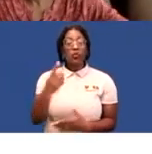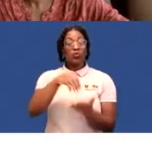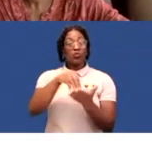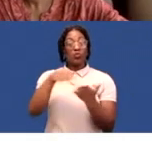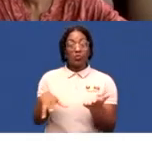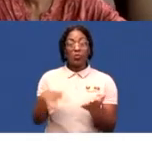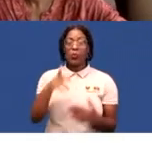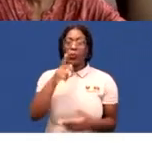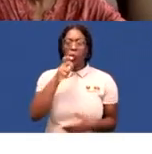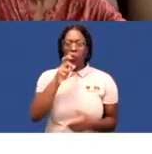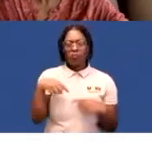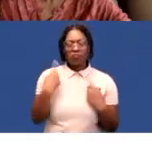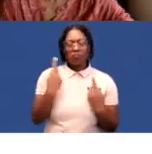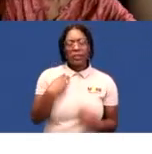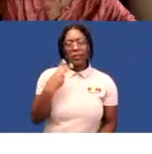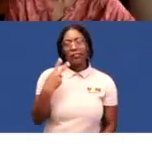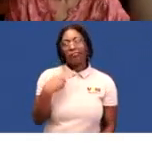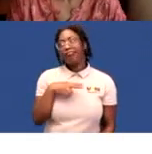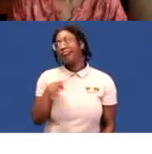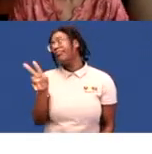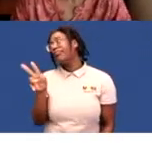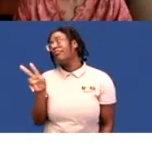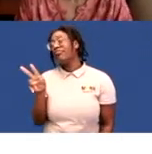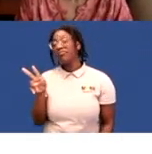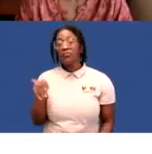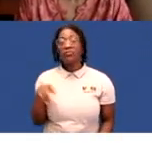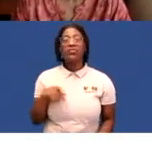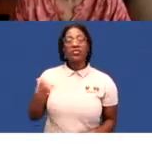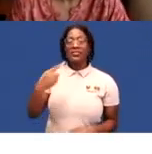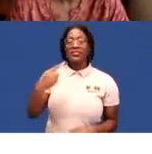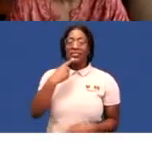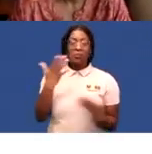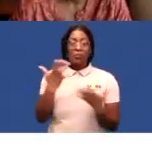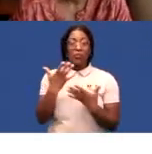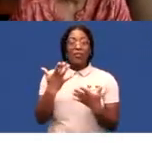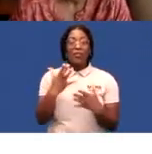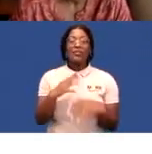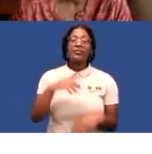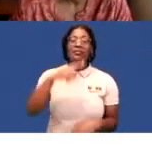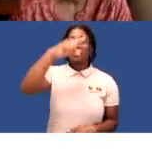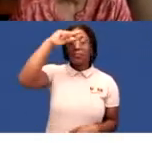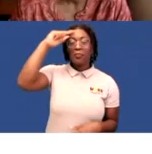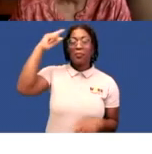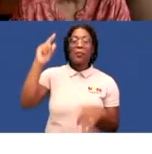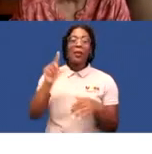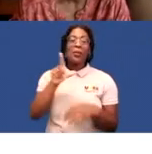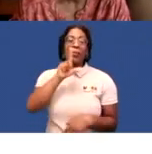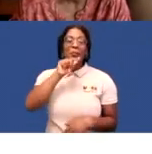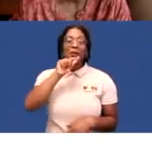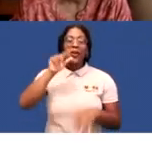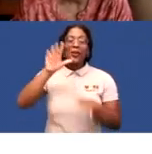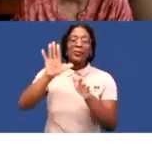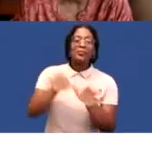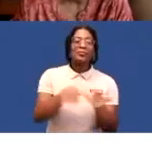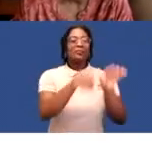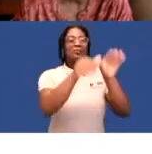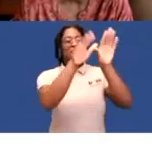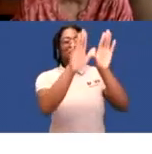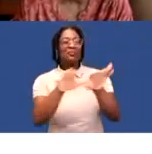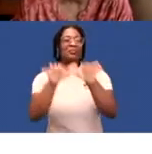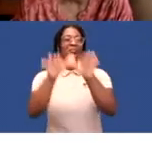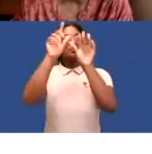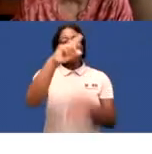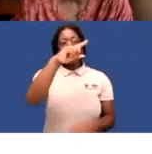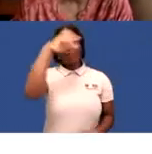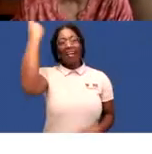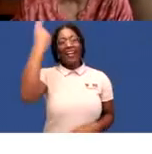hand. Blackbird floating in a black sky. I wrote what they said on the board and asked them to tell a